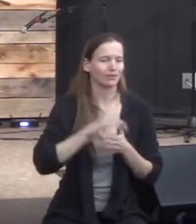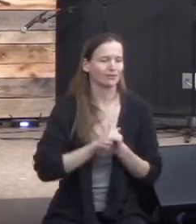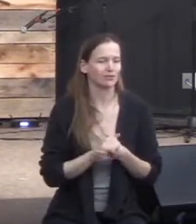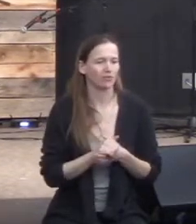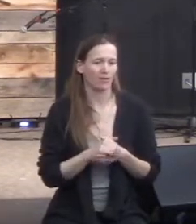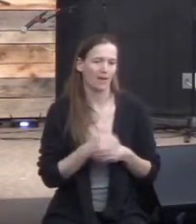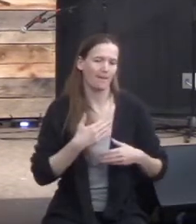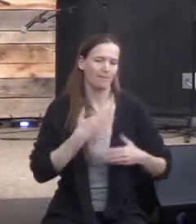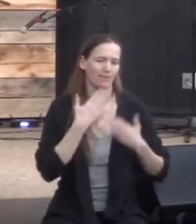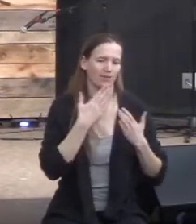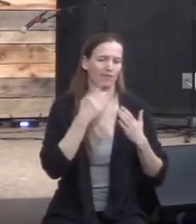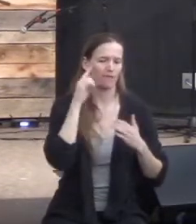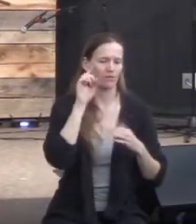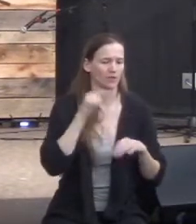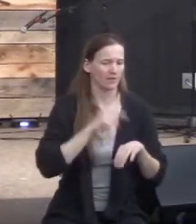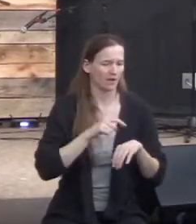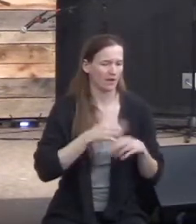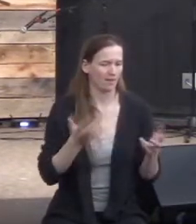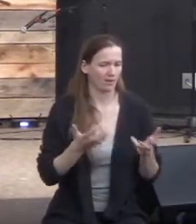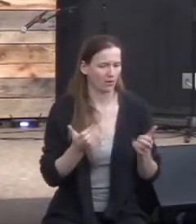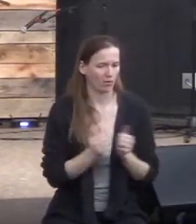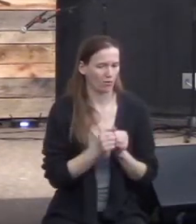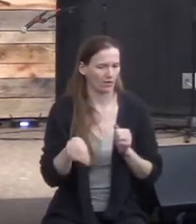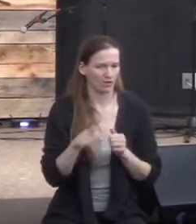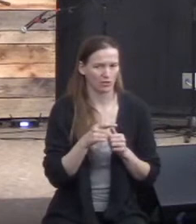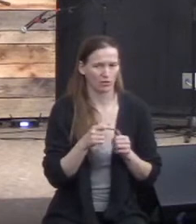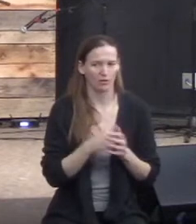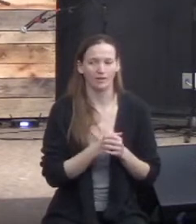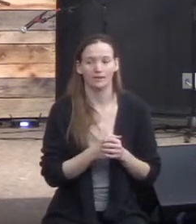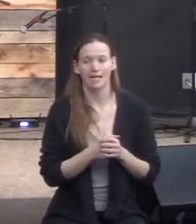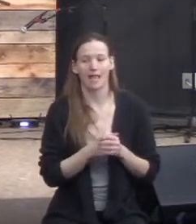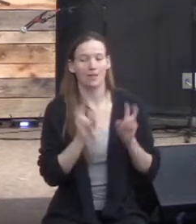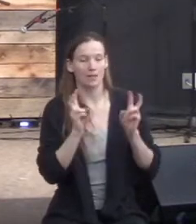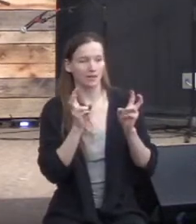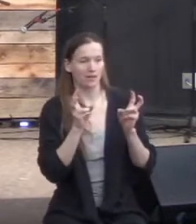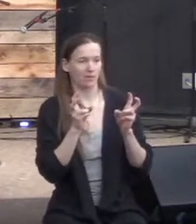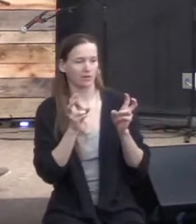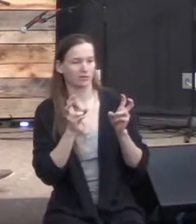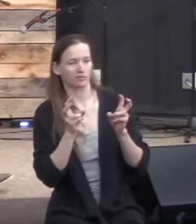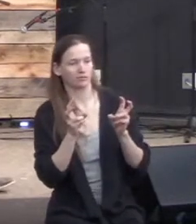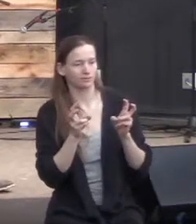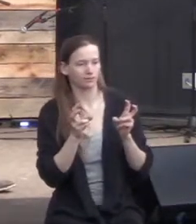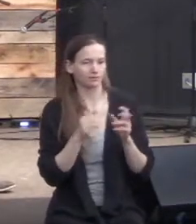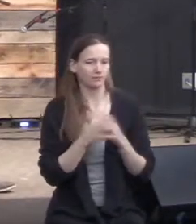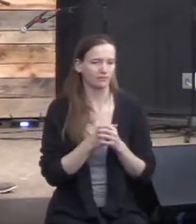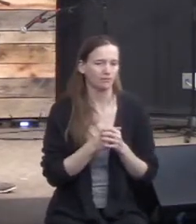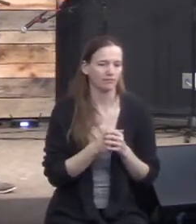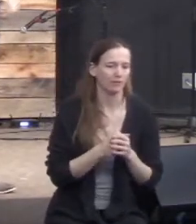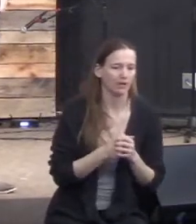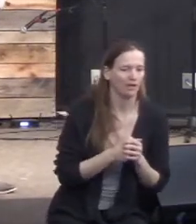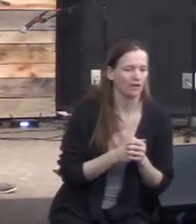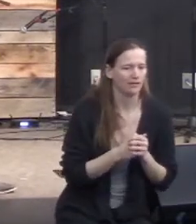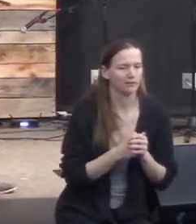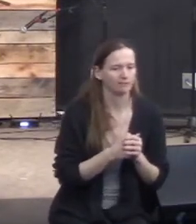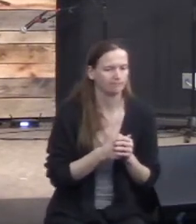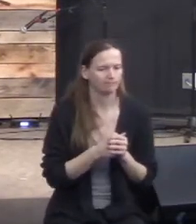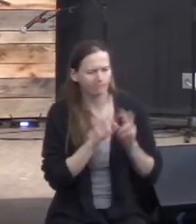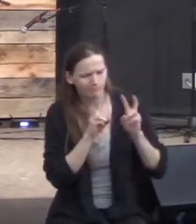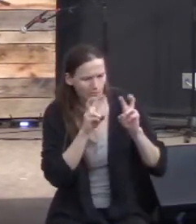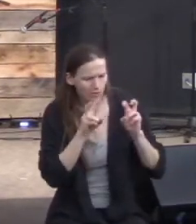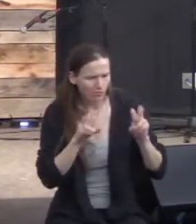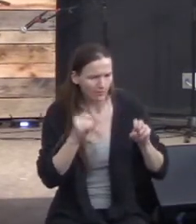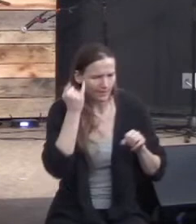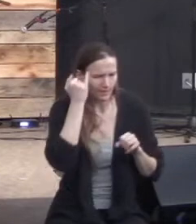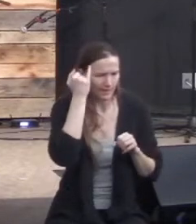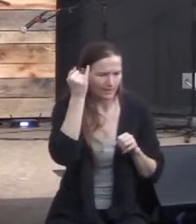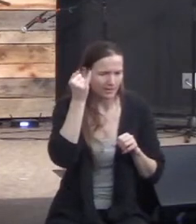this time with you. And even the topic of wrestling with this idea of vision. I just think it's just,